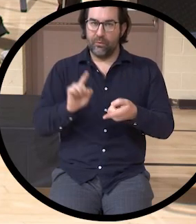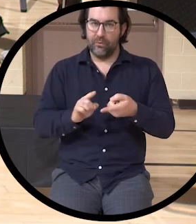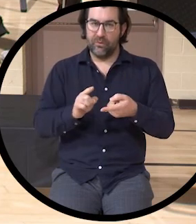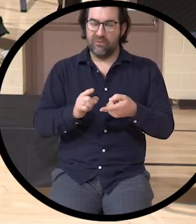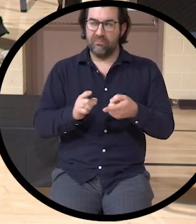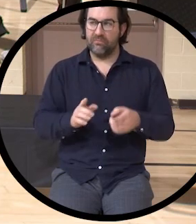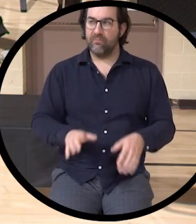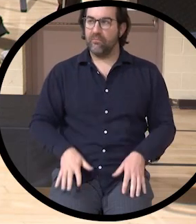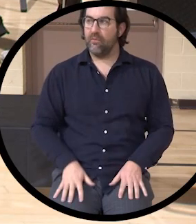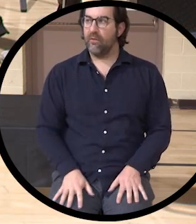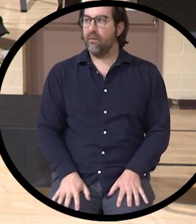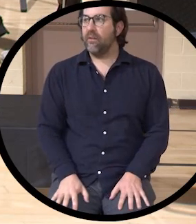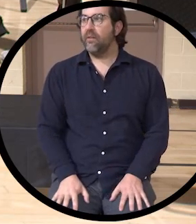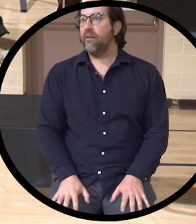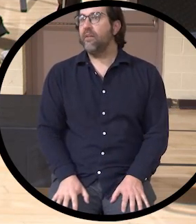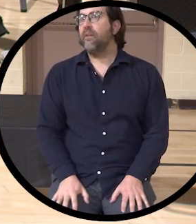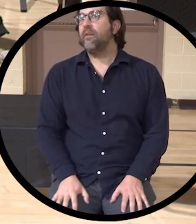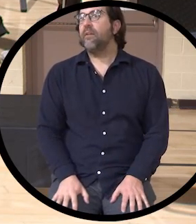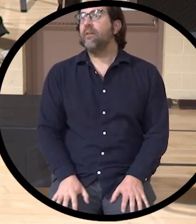conditions.